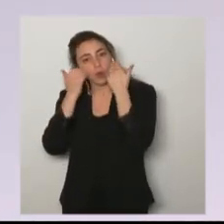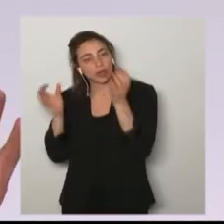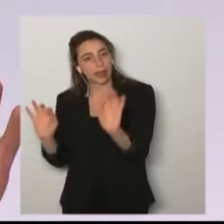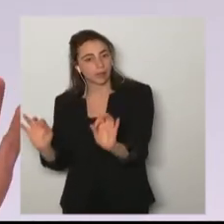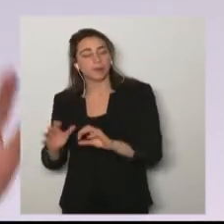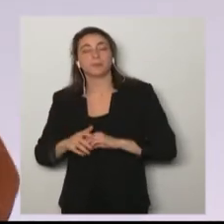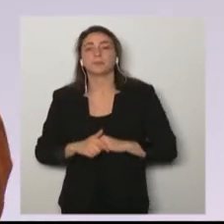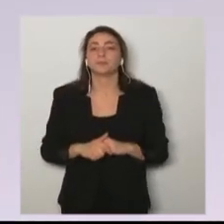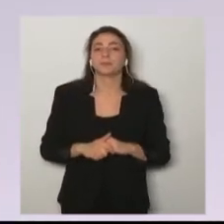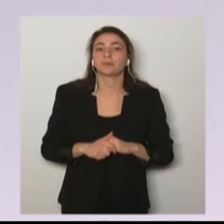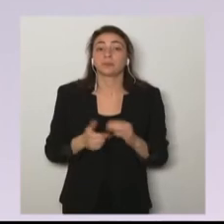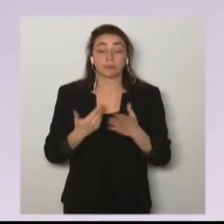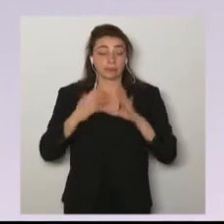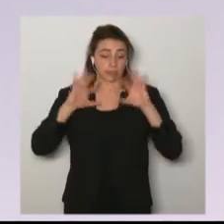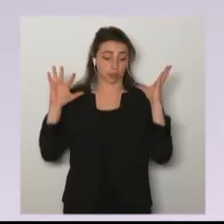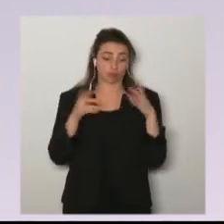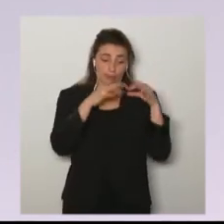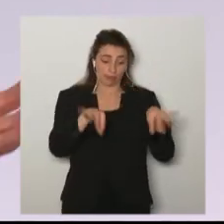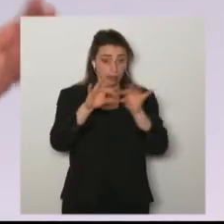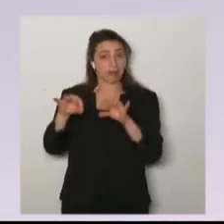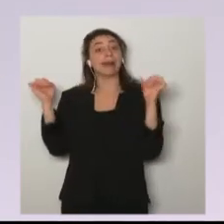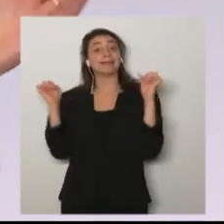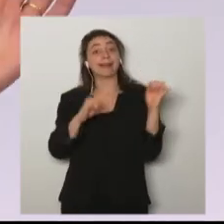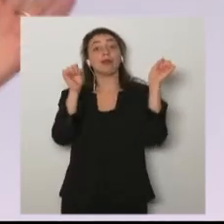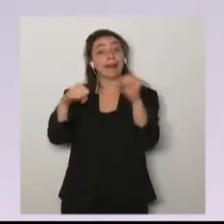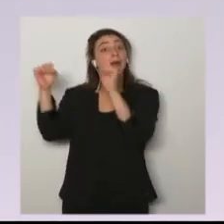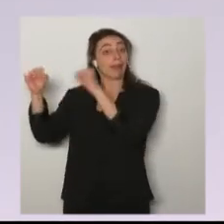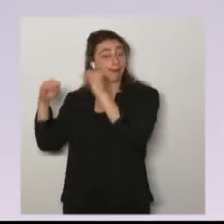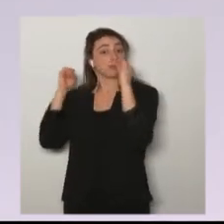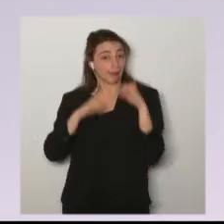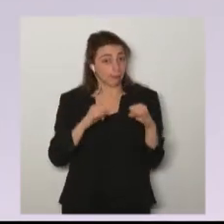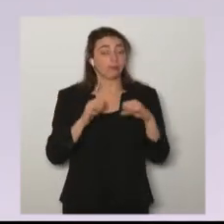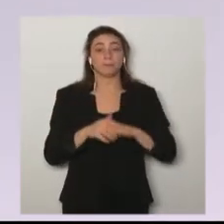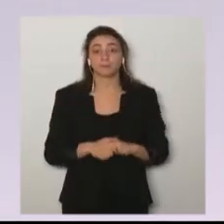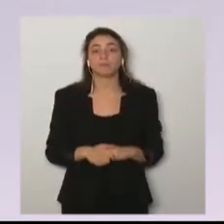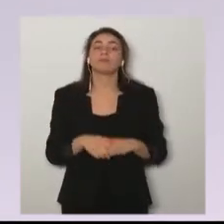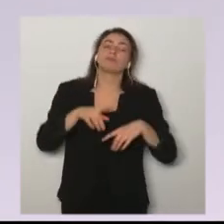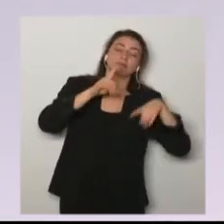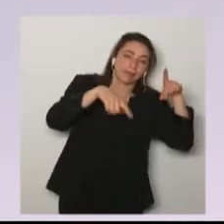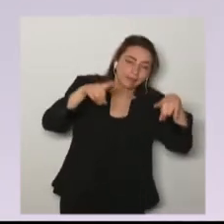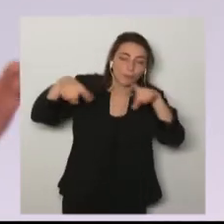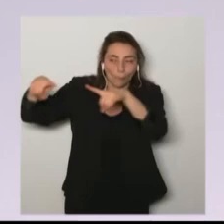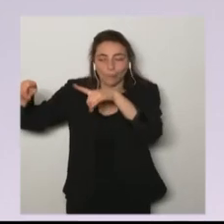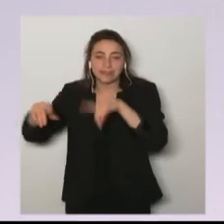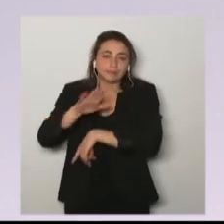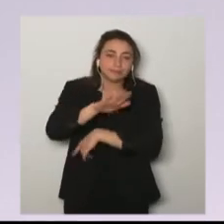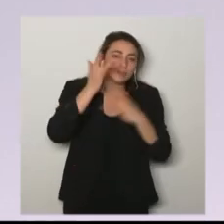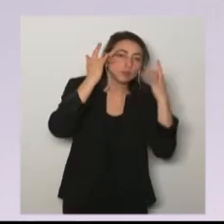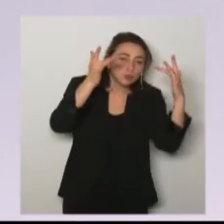we share this vision, there is a lot of variation, and now a word to France, because I think that France is